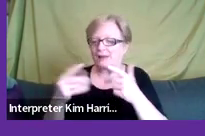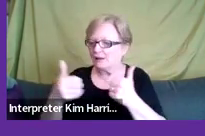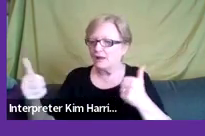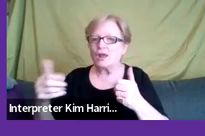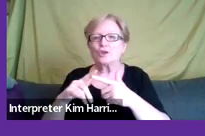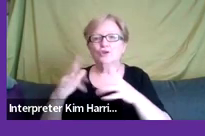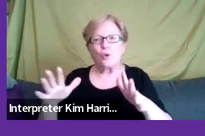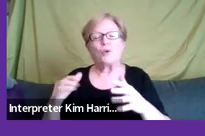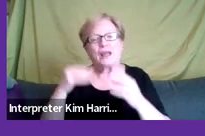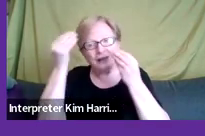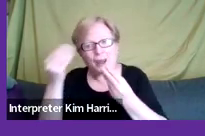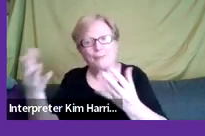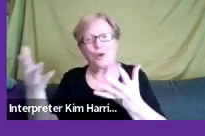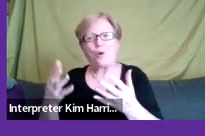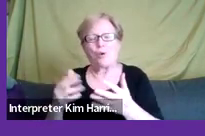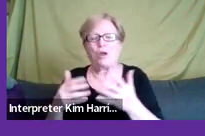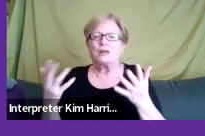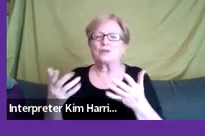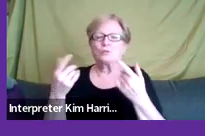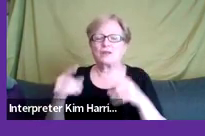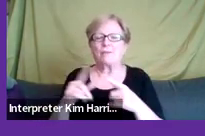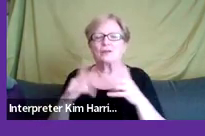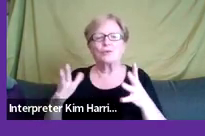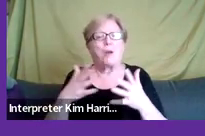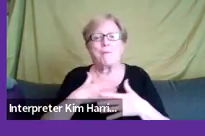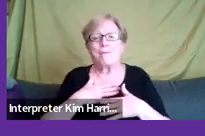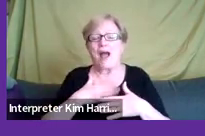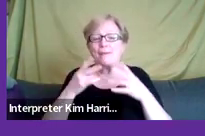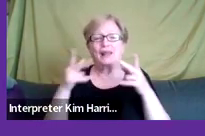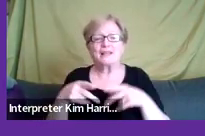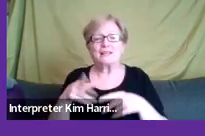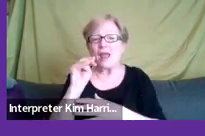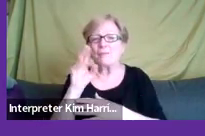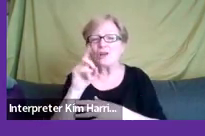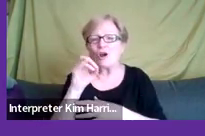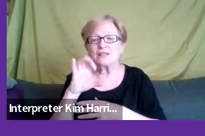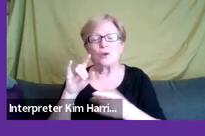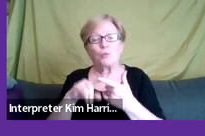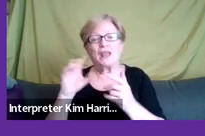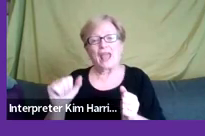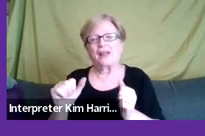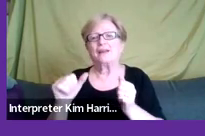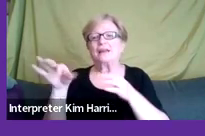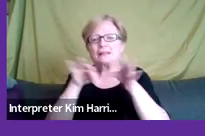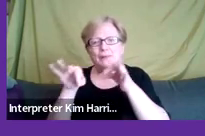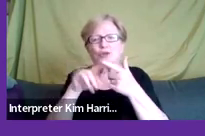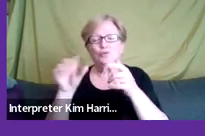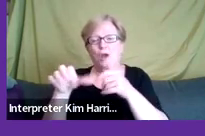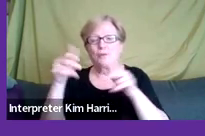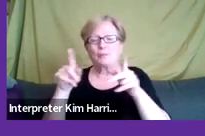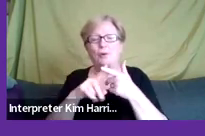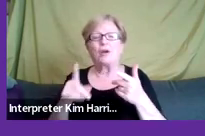grateful for, my position at MDRC to work with, nonprofit